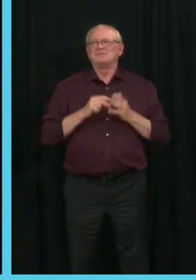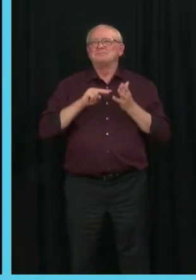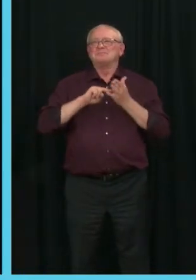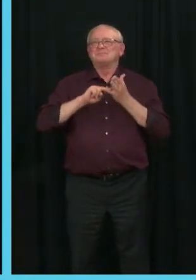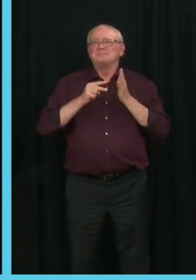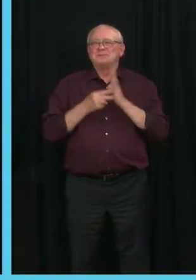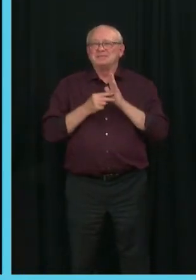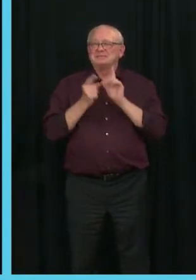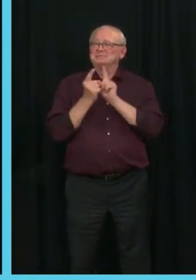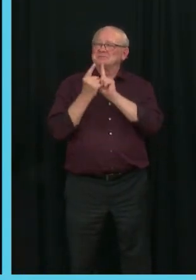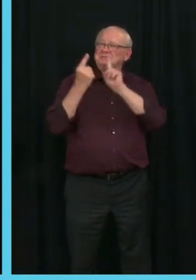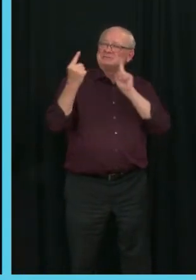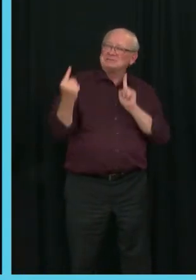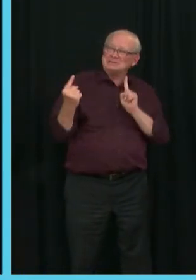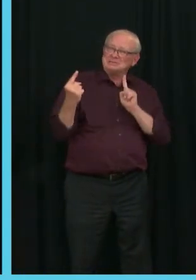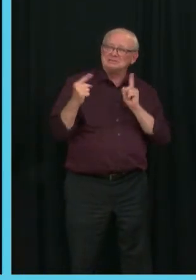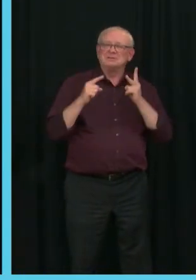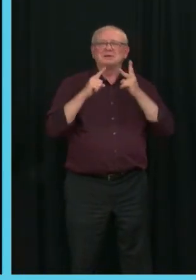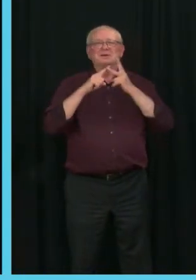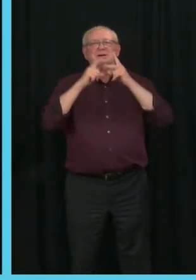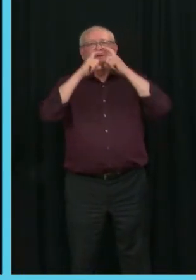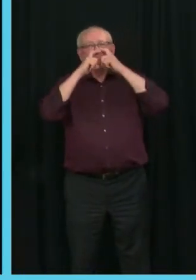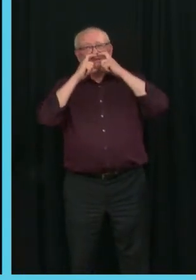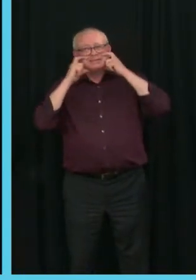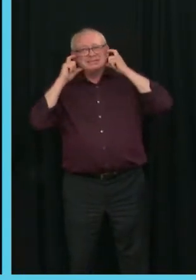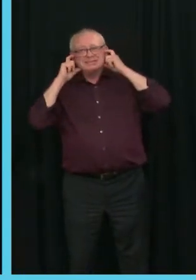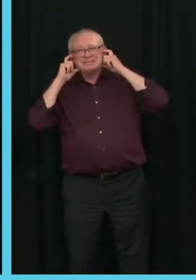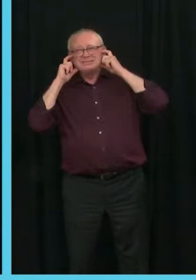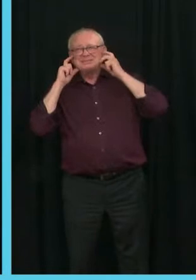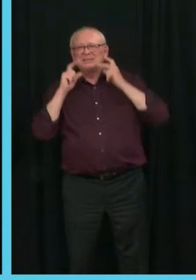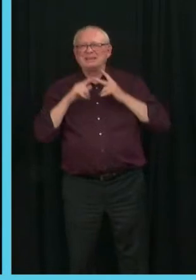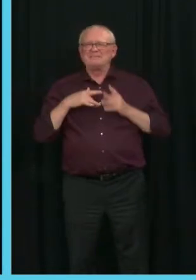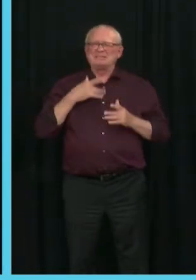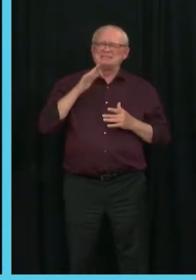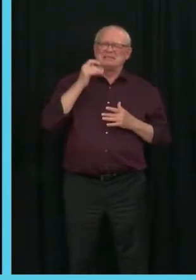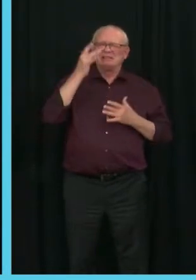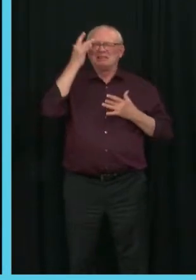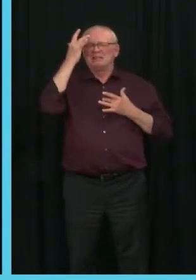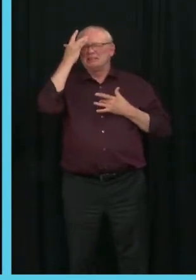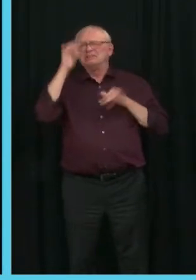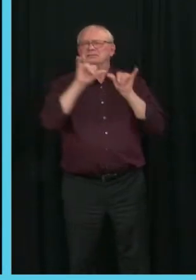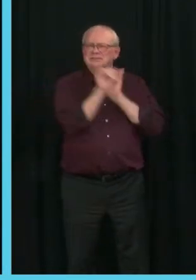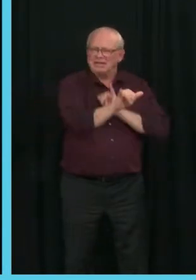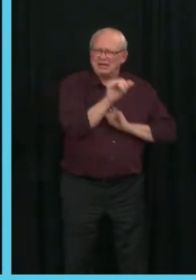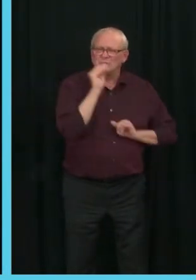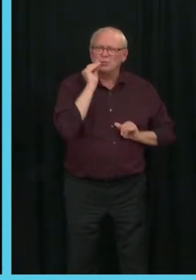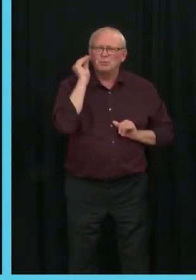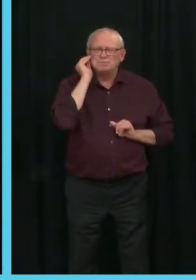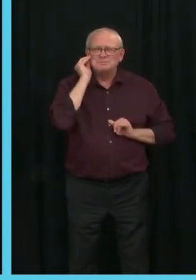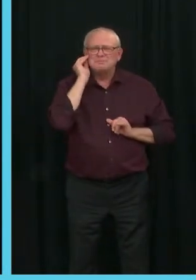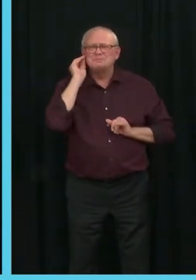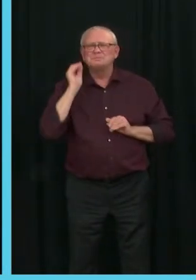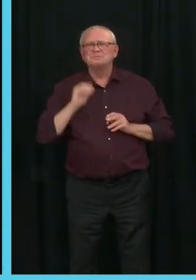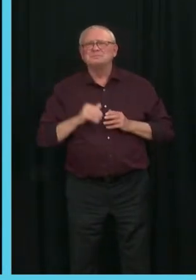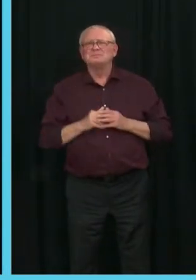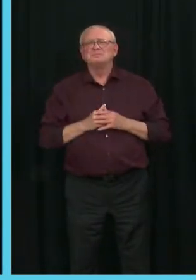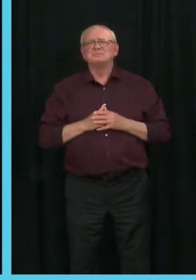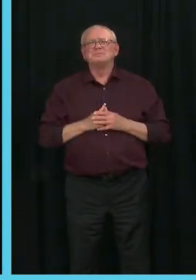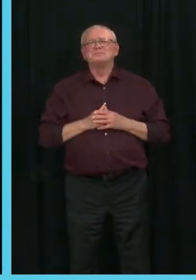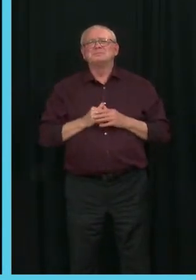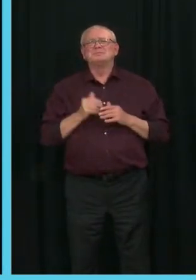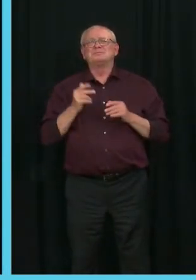masked, to stay home when sick, and to keep protecting each other as we start enjoying some of the activities that are now